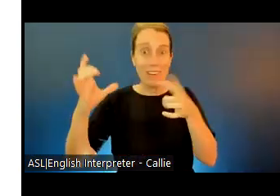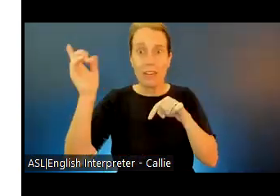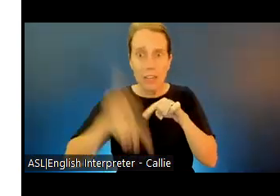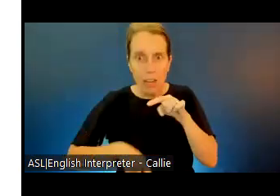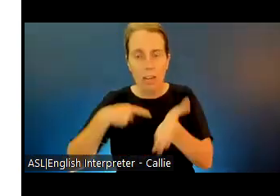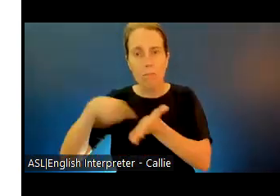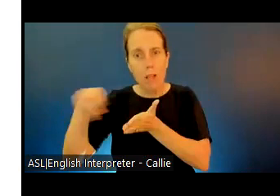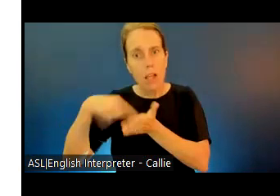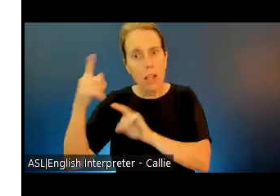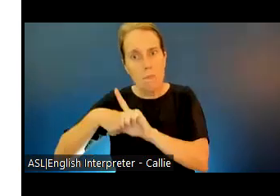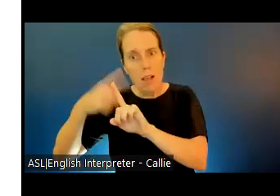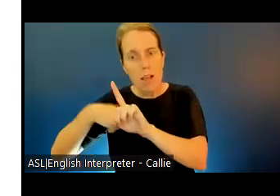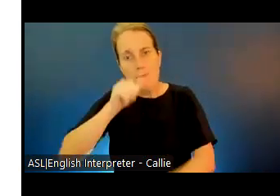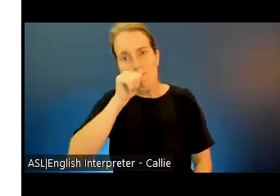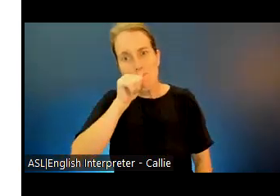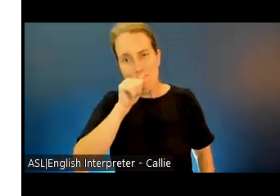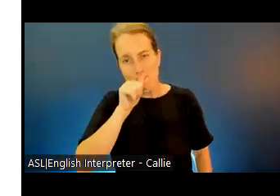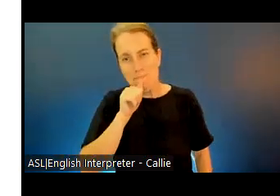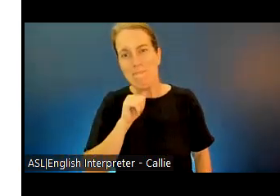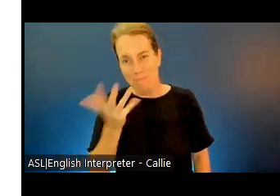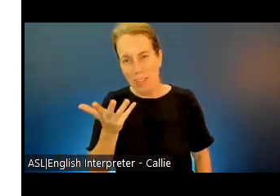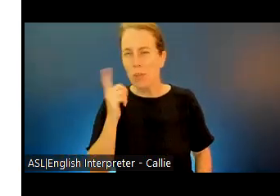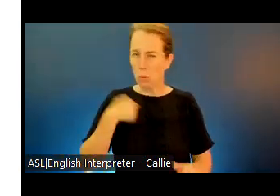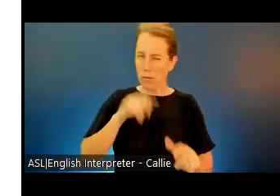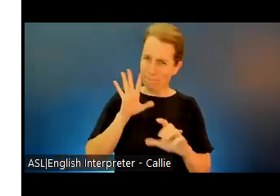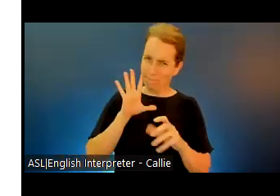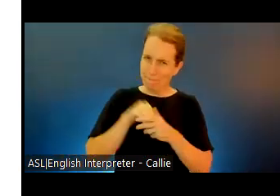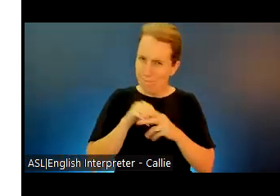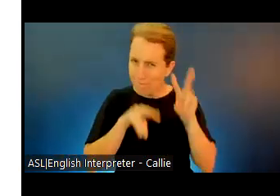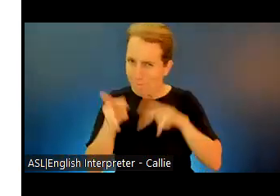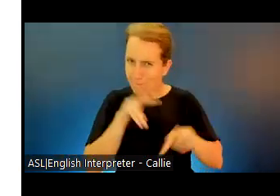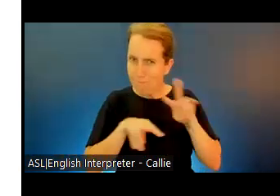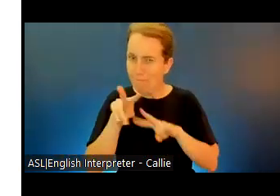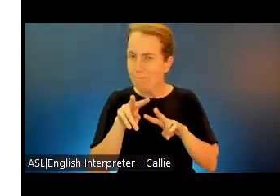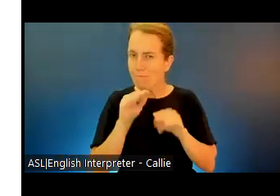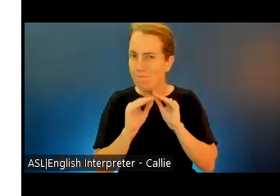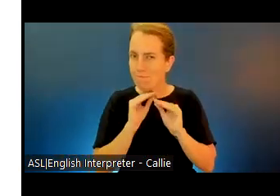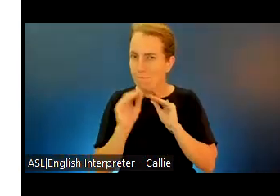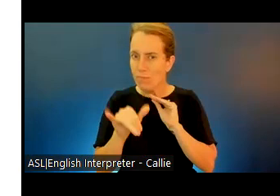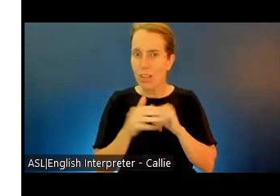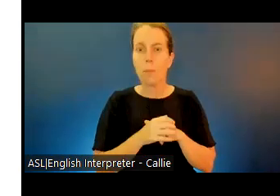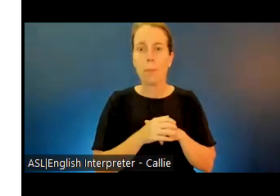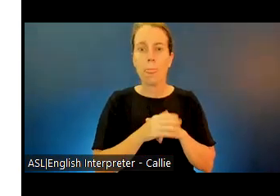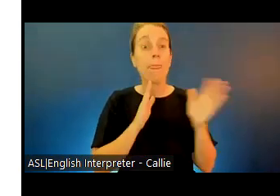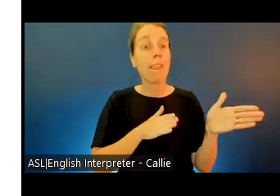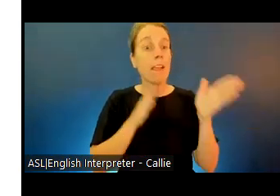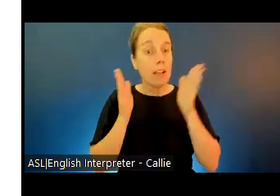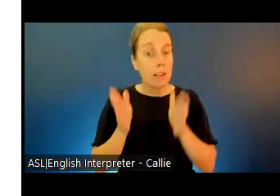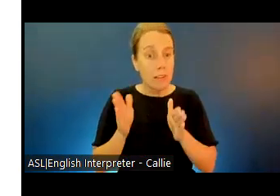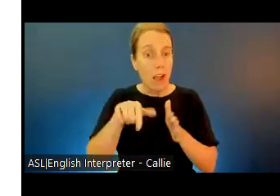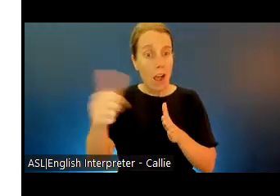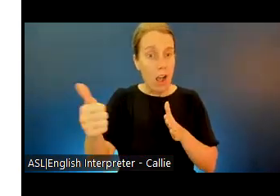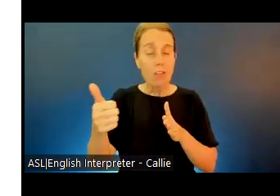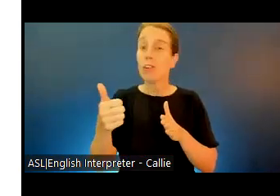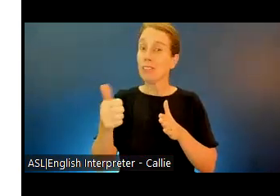times amongst our membership is related to the need for South Carolina to have an abuse registry, to make sure that we're not in